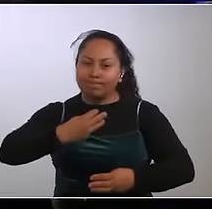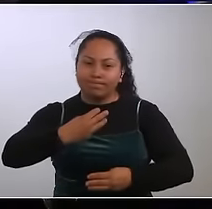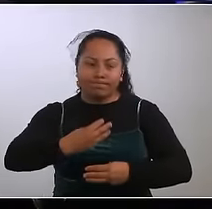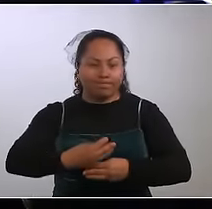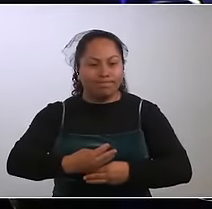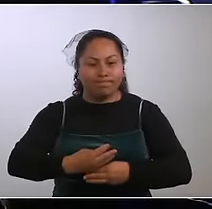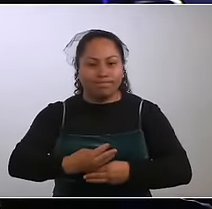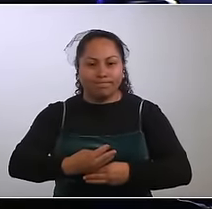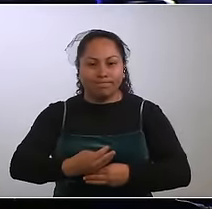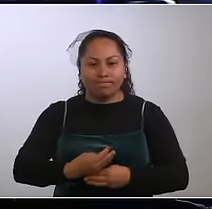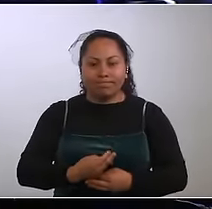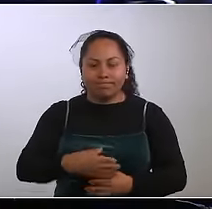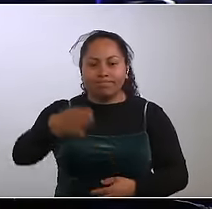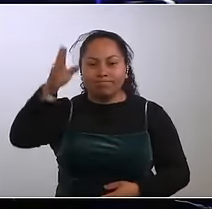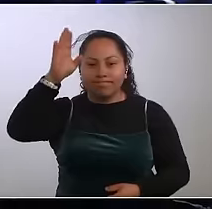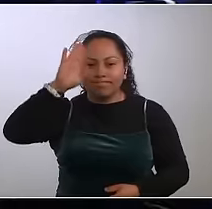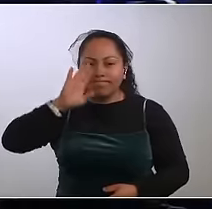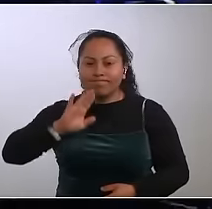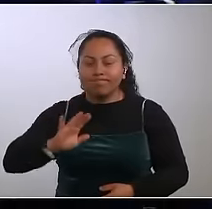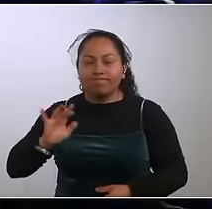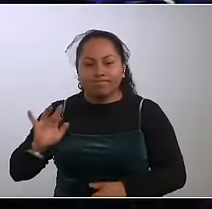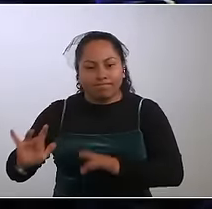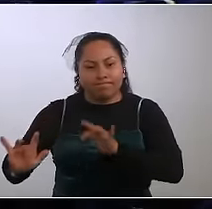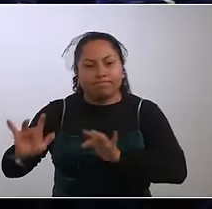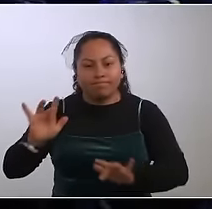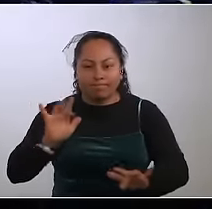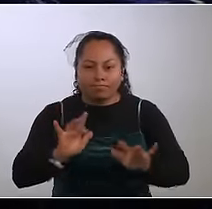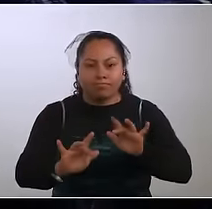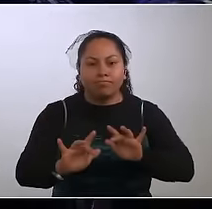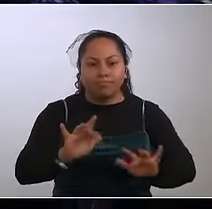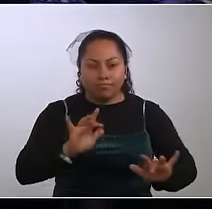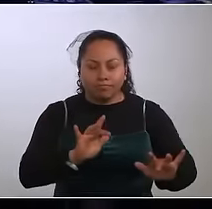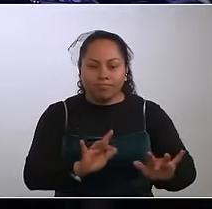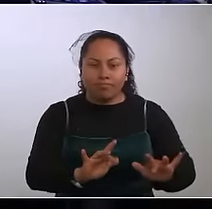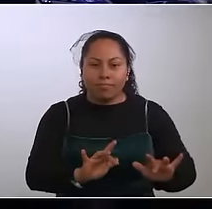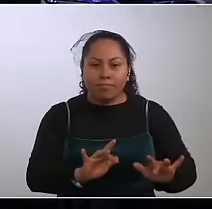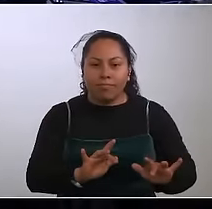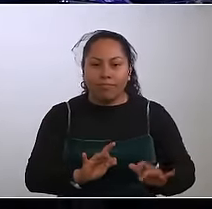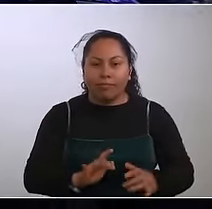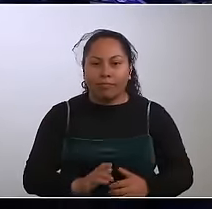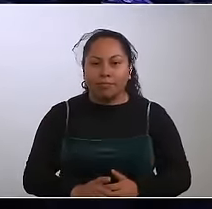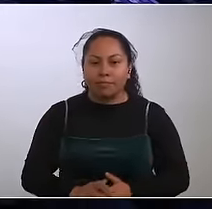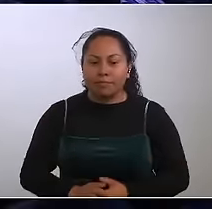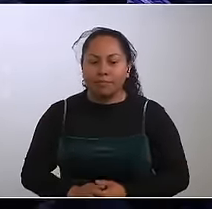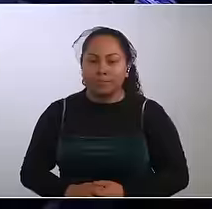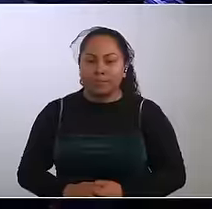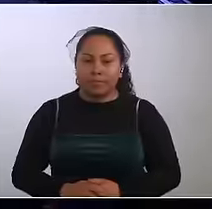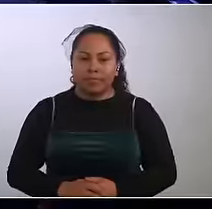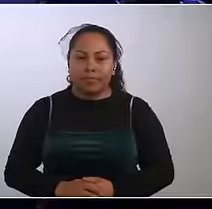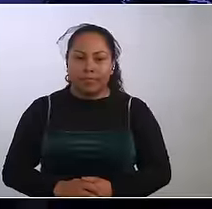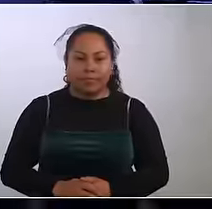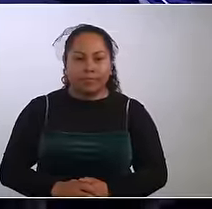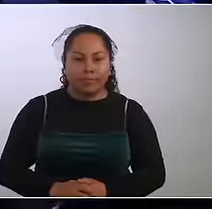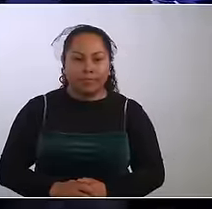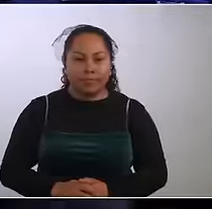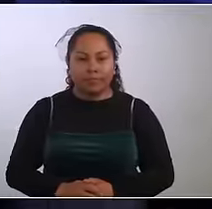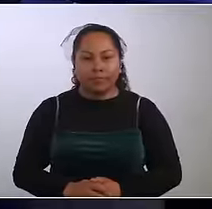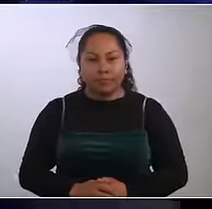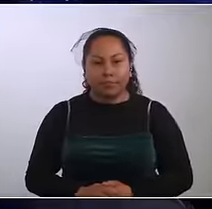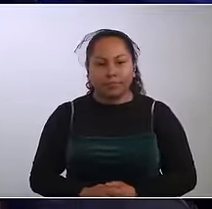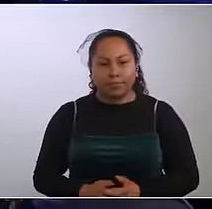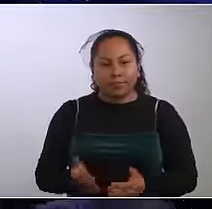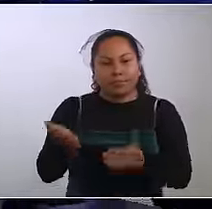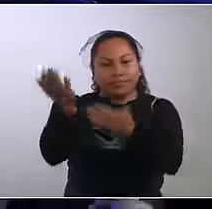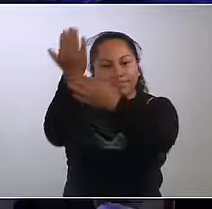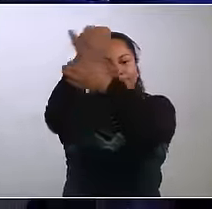New Mexico. North America. North America. India. In India. That 1040 window. En esa, it's a window in heaven that has